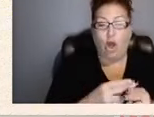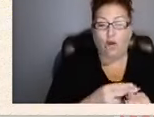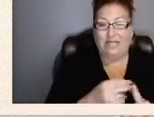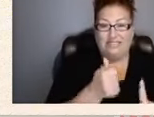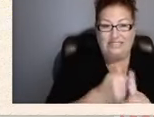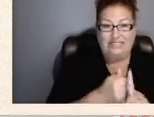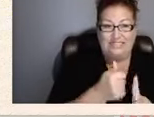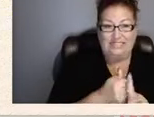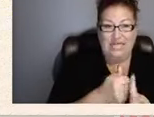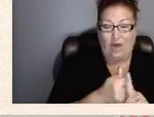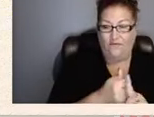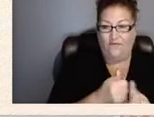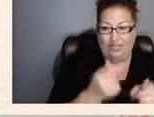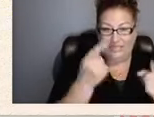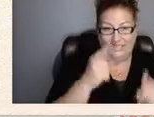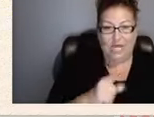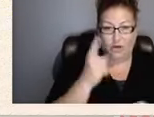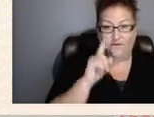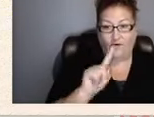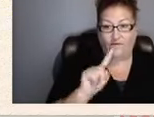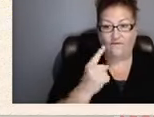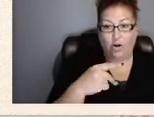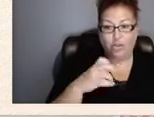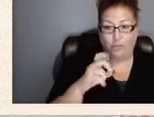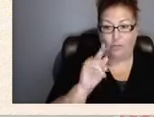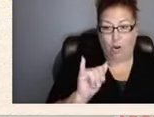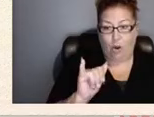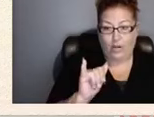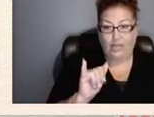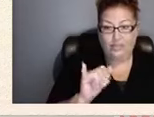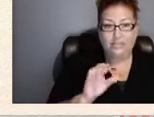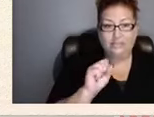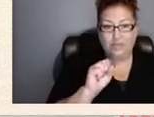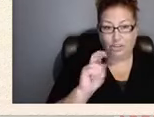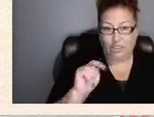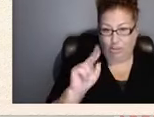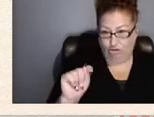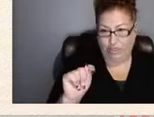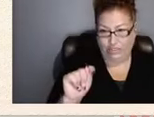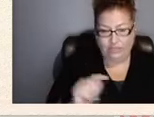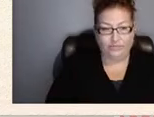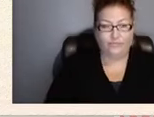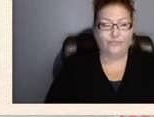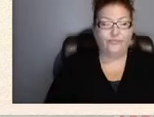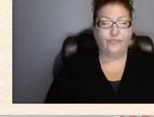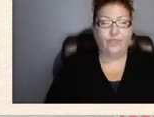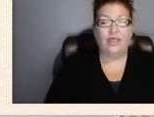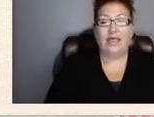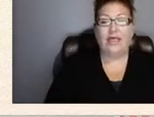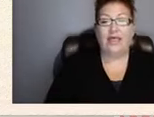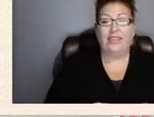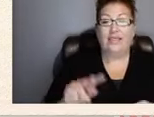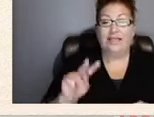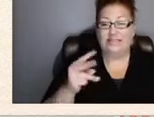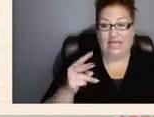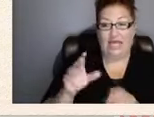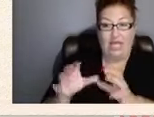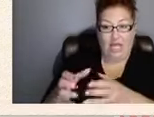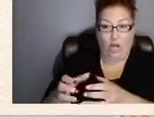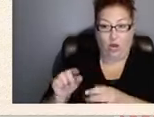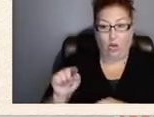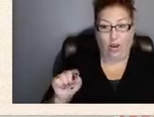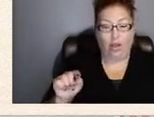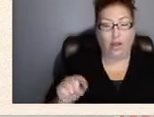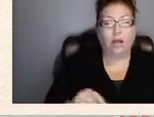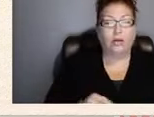or first-party special needs trust. The second category is what's called or